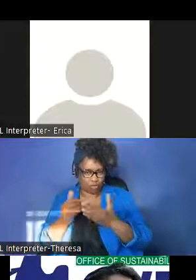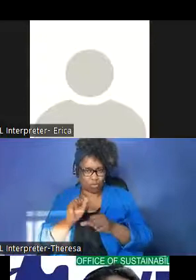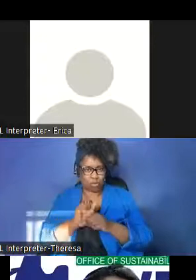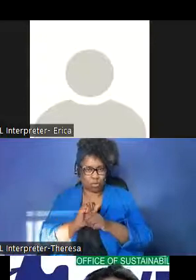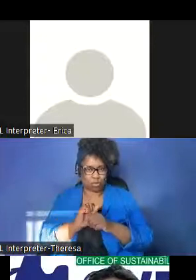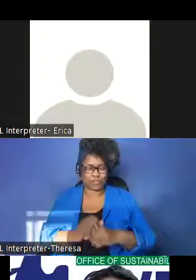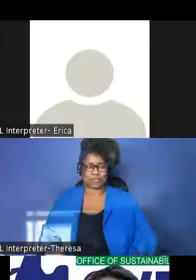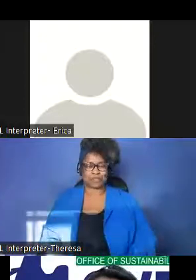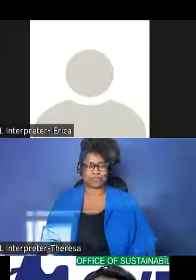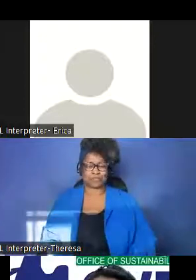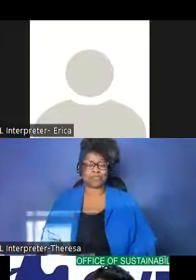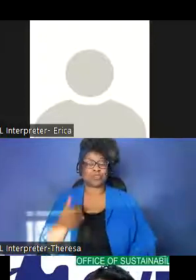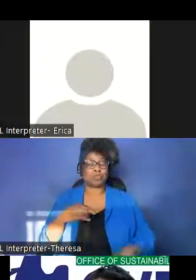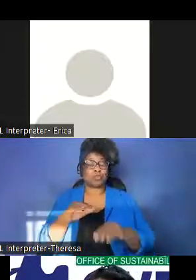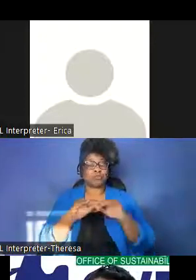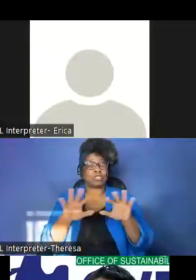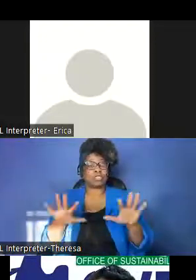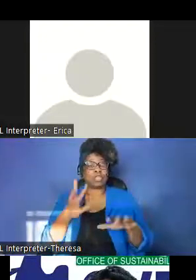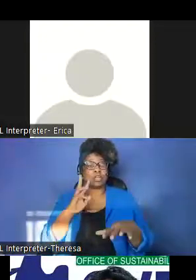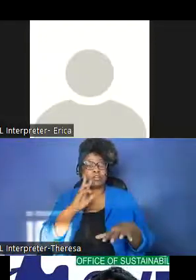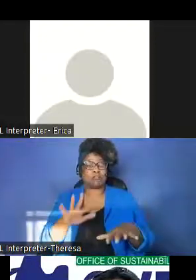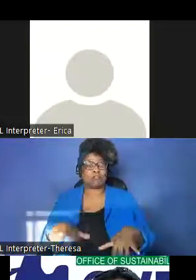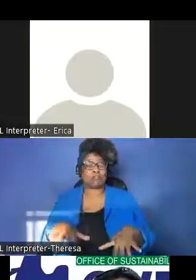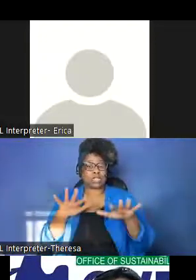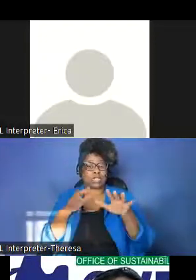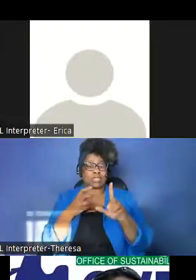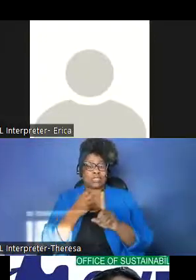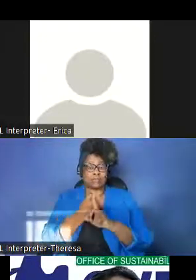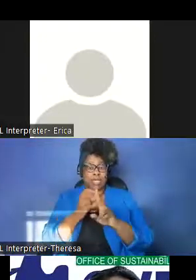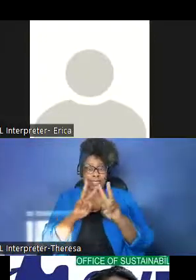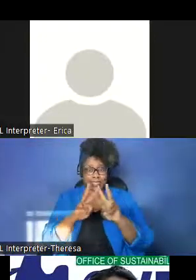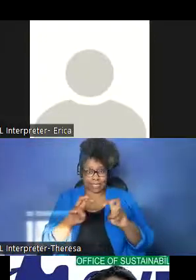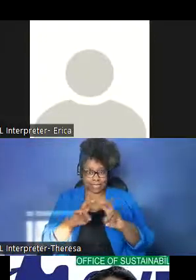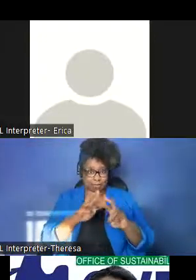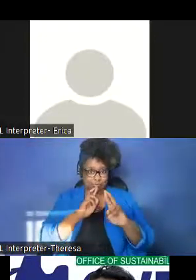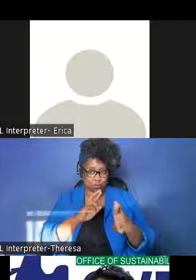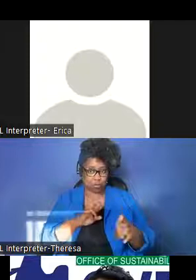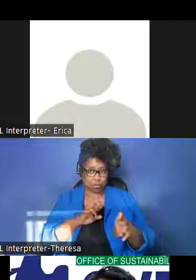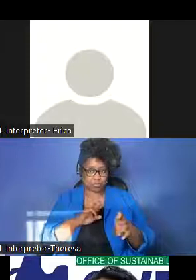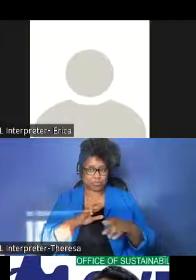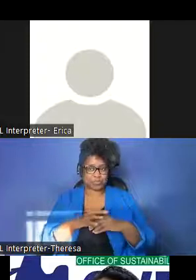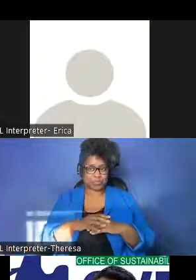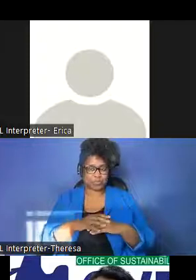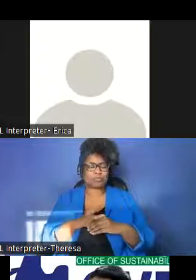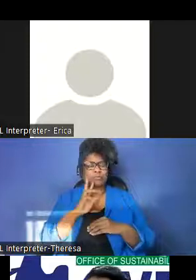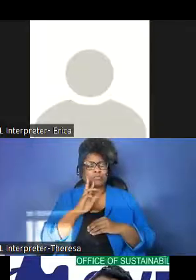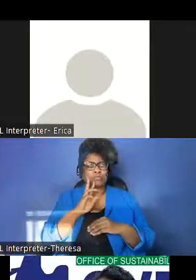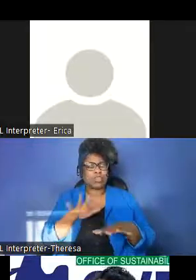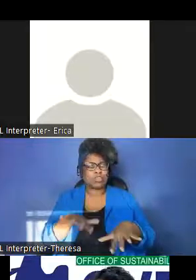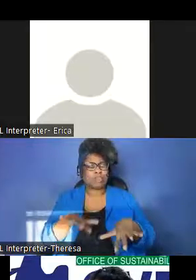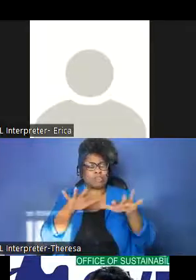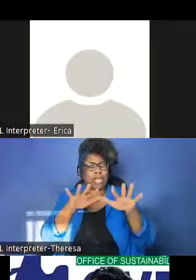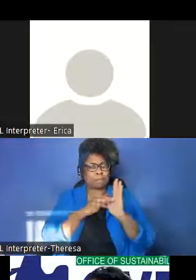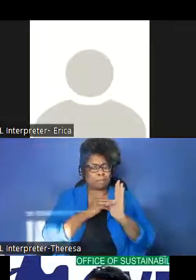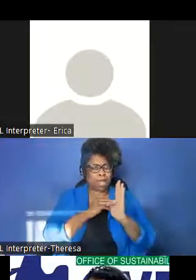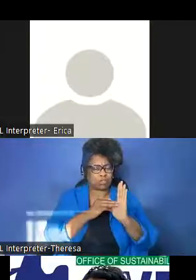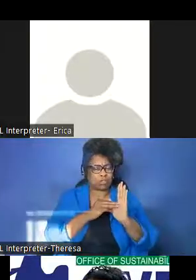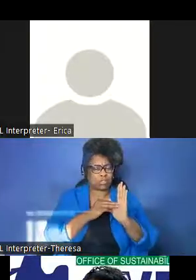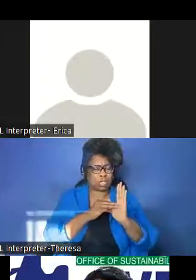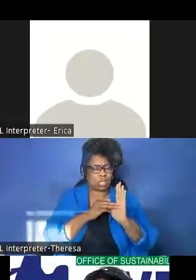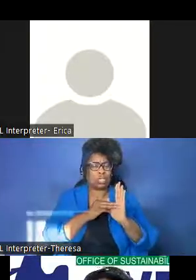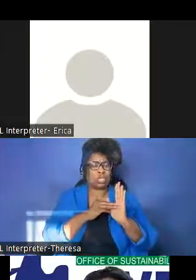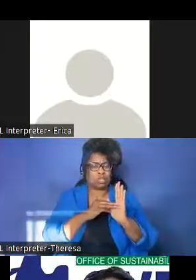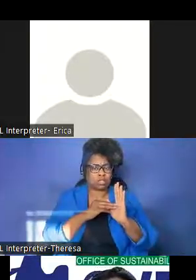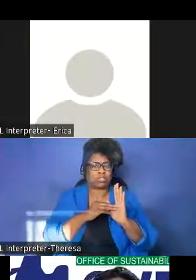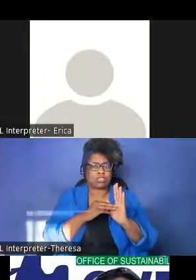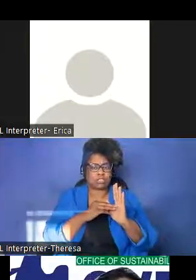also releasing a flood impact assessment report that takes our flood models and ties that to the